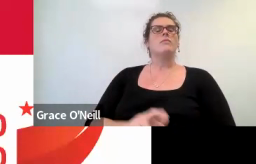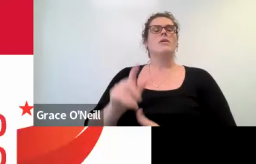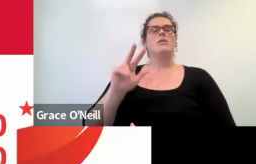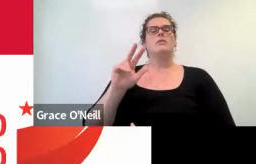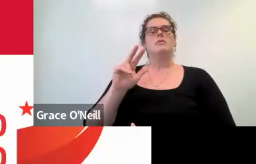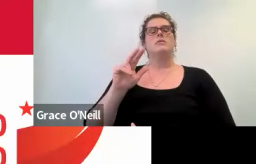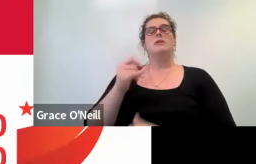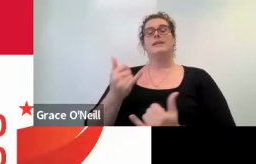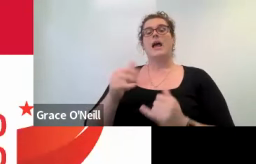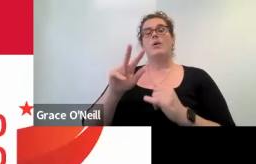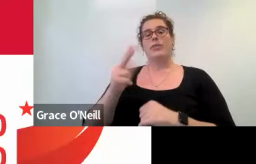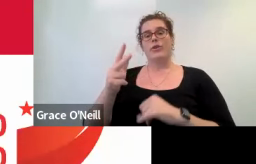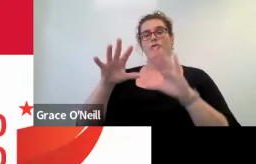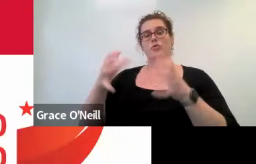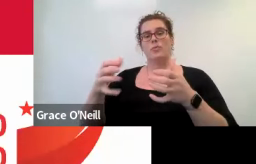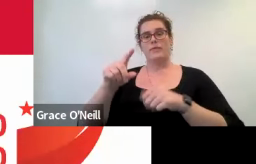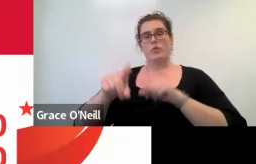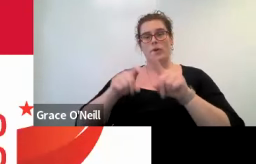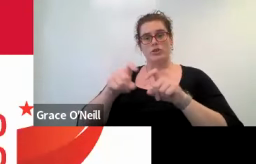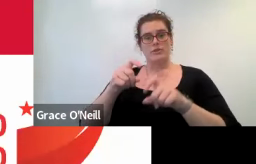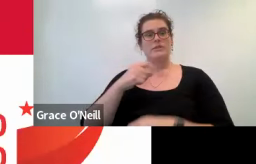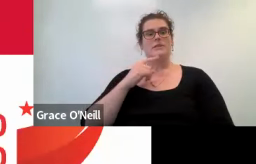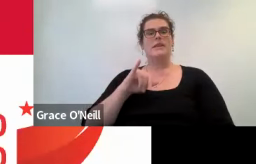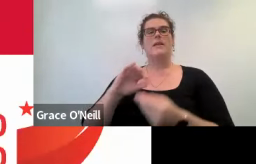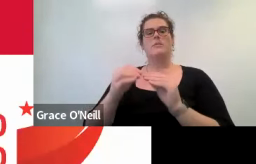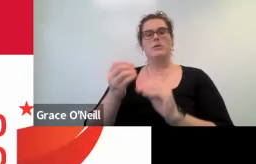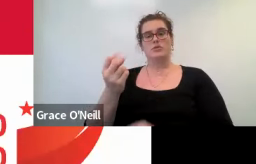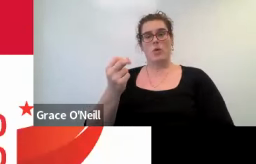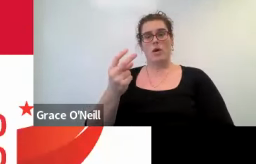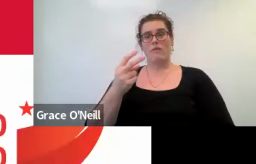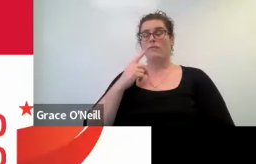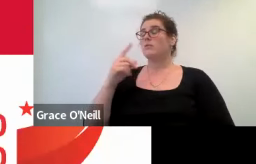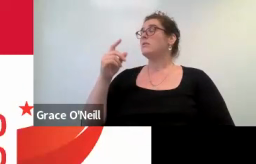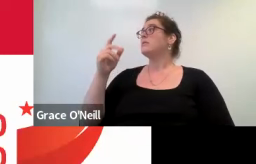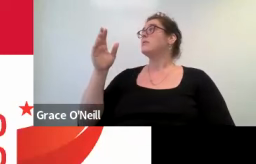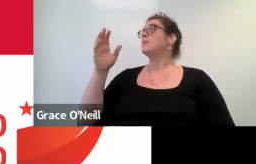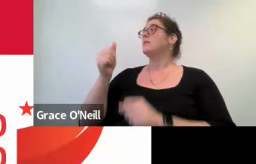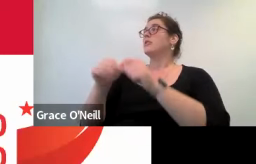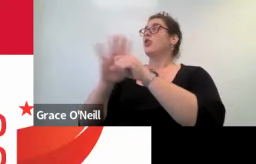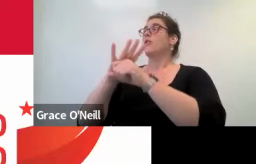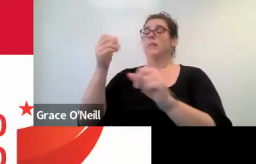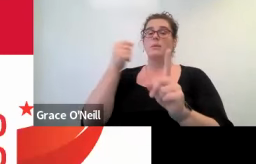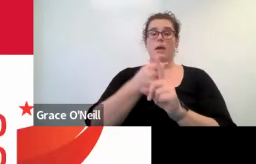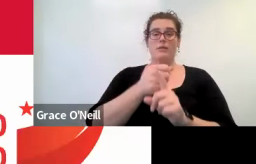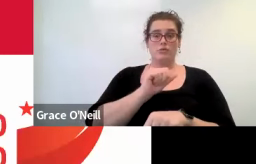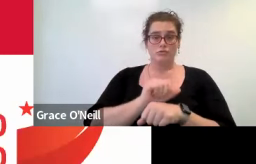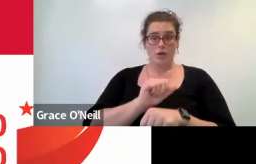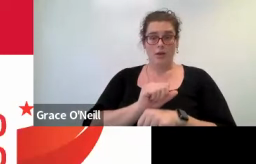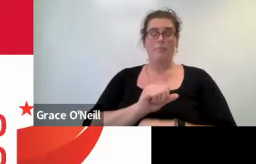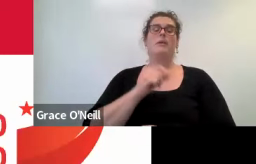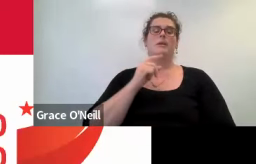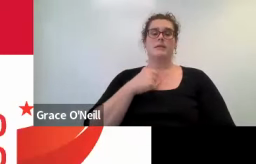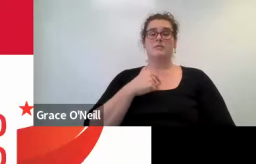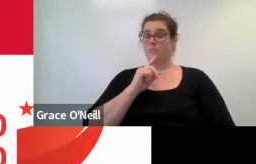of COVID-19 on employment and career. Are you employed? Do you have a job? And